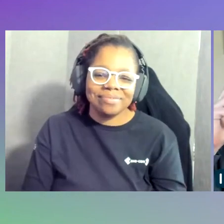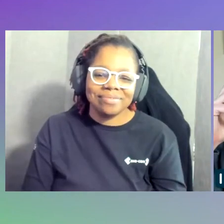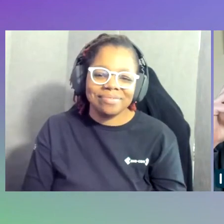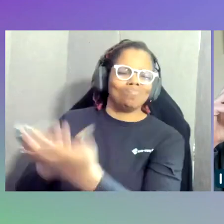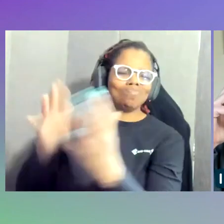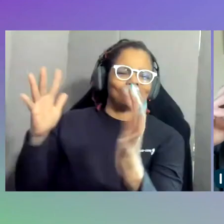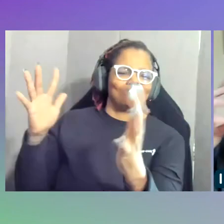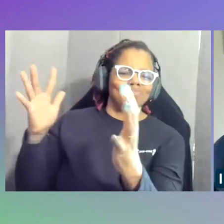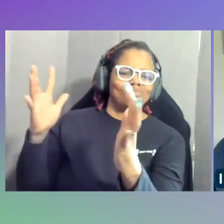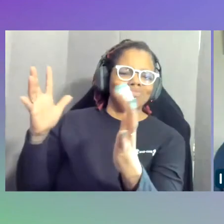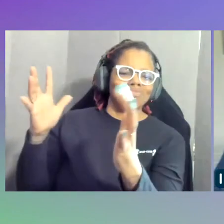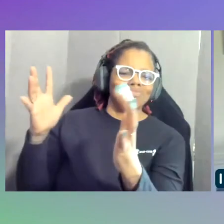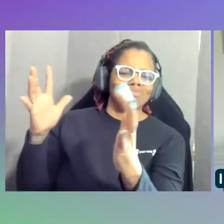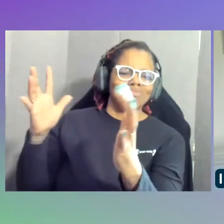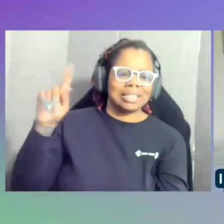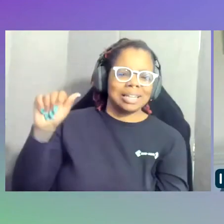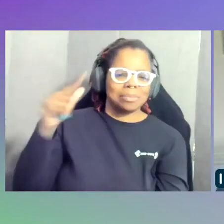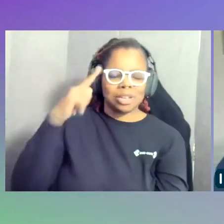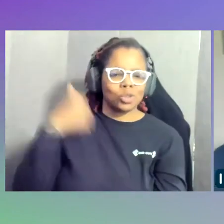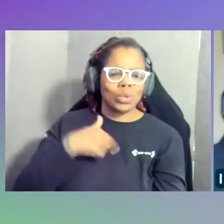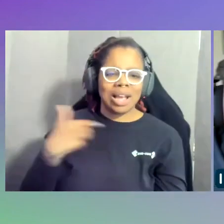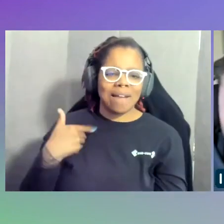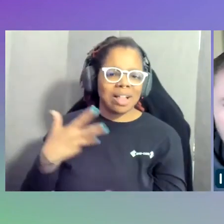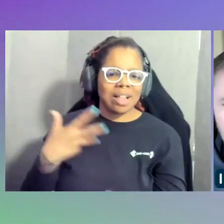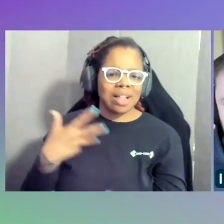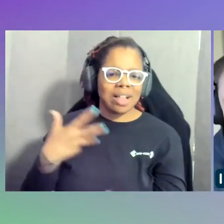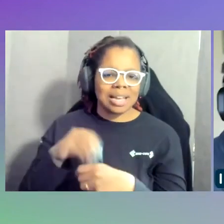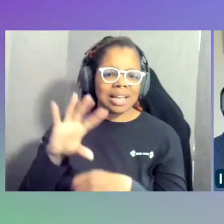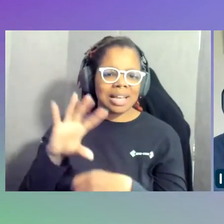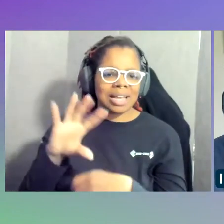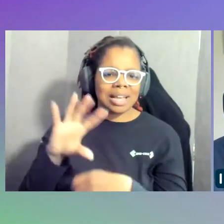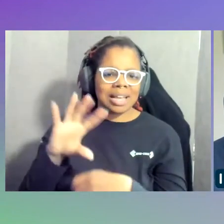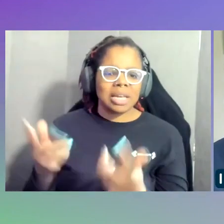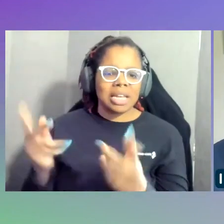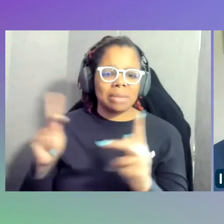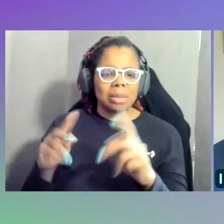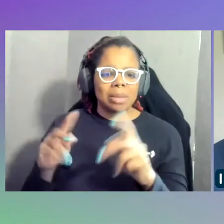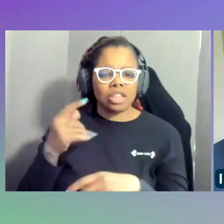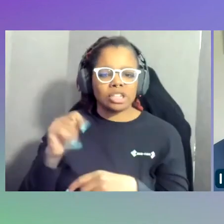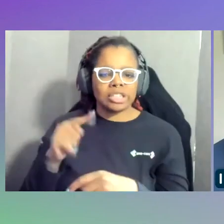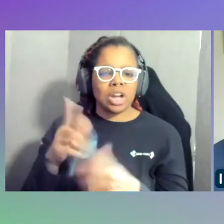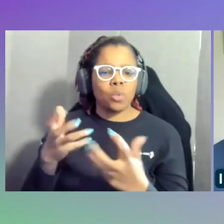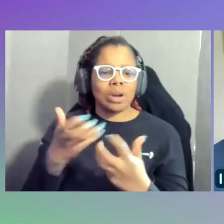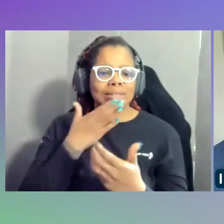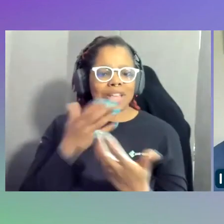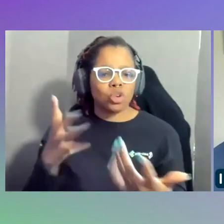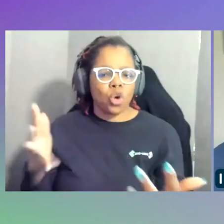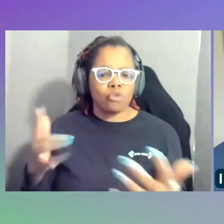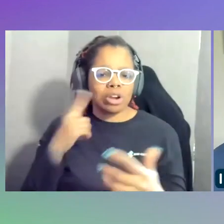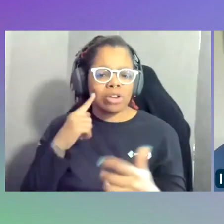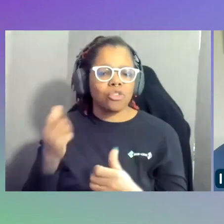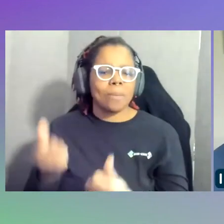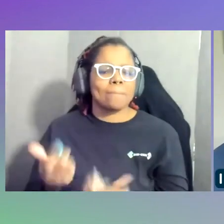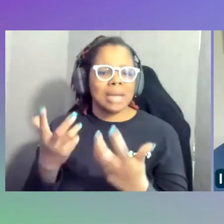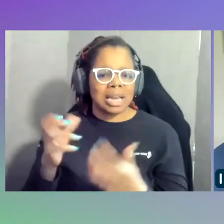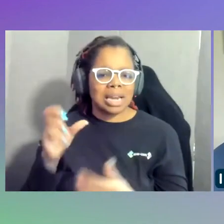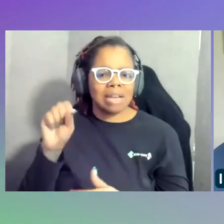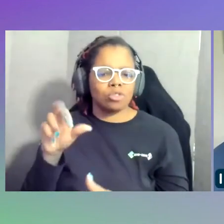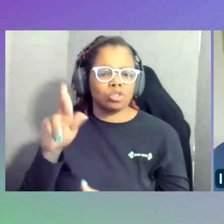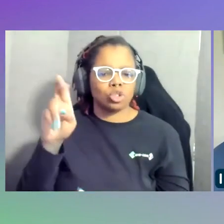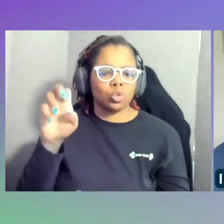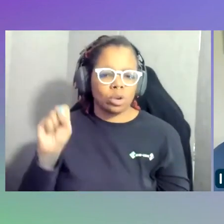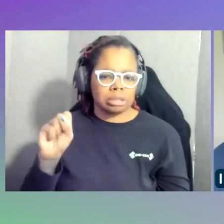Cynthia because we've got a lot of things in the chat. A lot of people in the chat wanted to thank you already for a lot of those sources that you've given us.